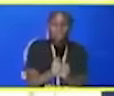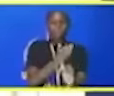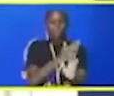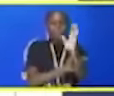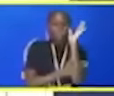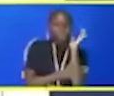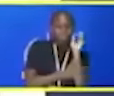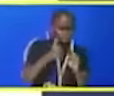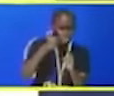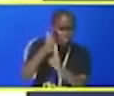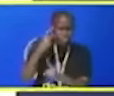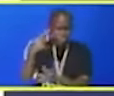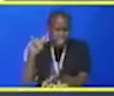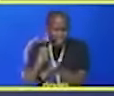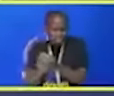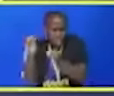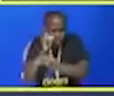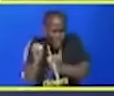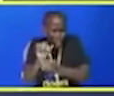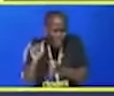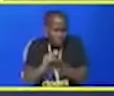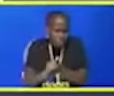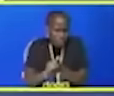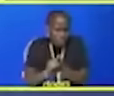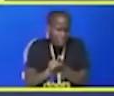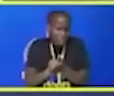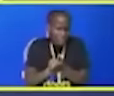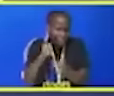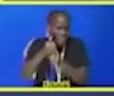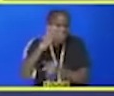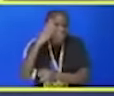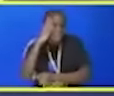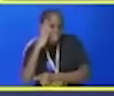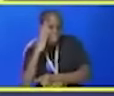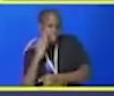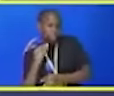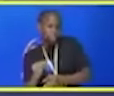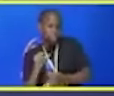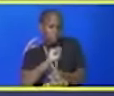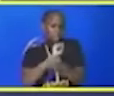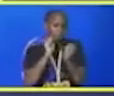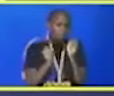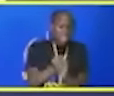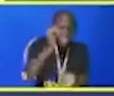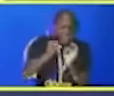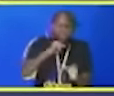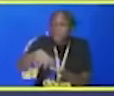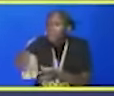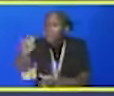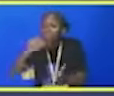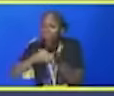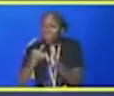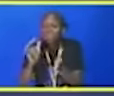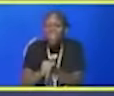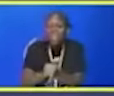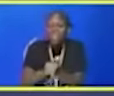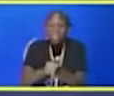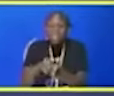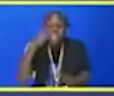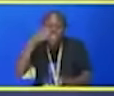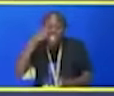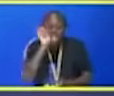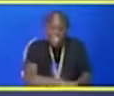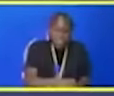you will start finding parallels of your experience. If you don't find it, it's an evil spirit that is training you.